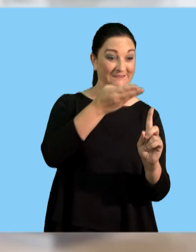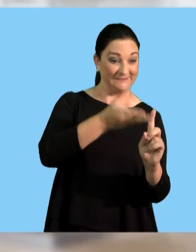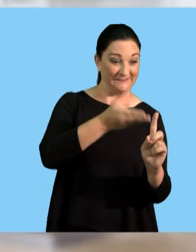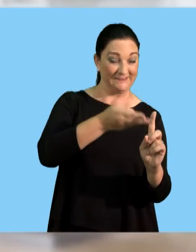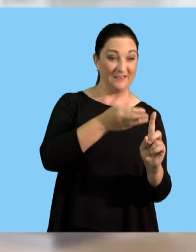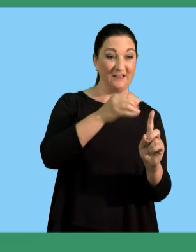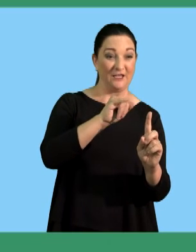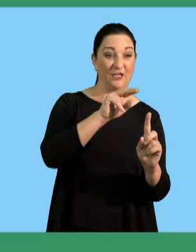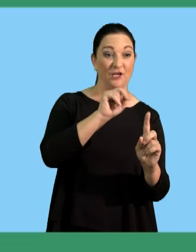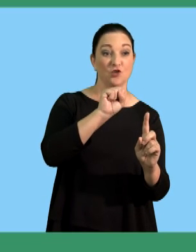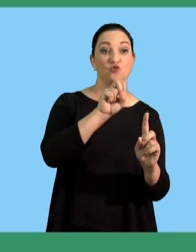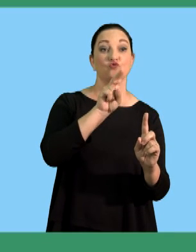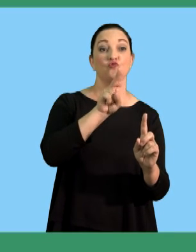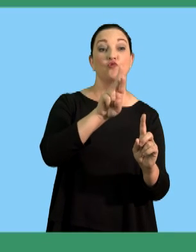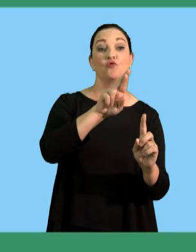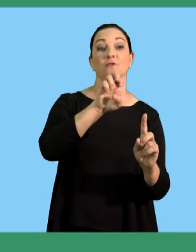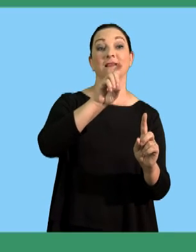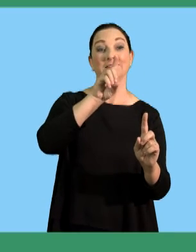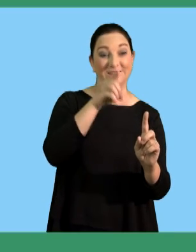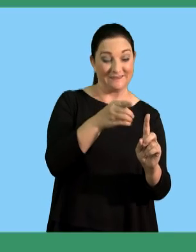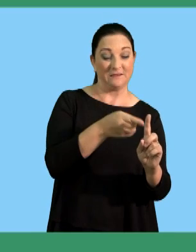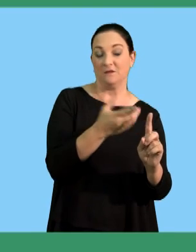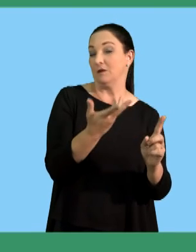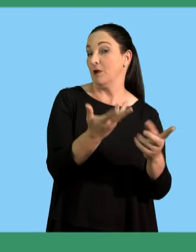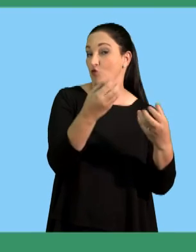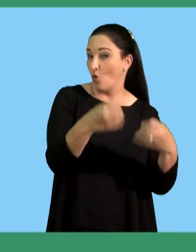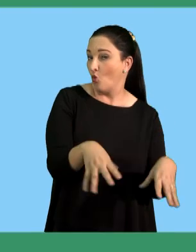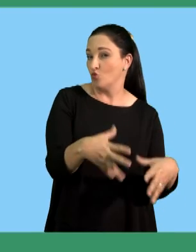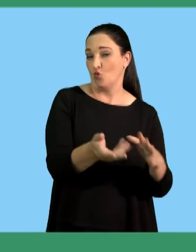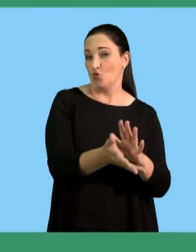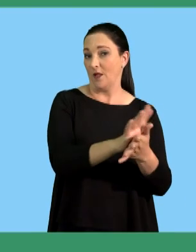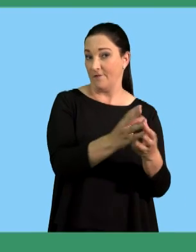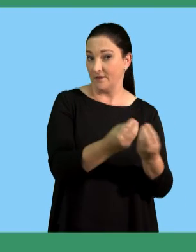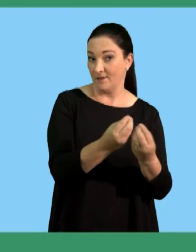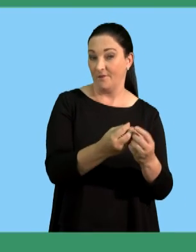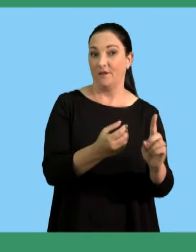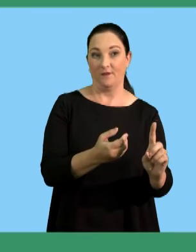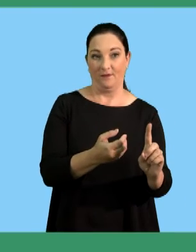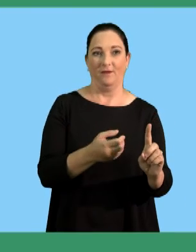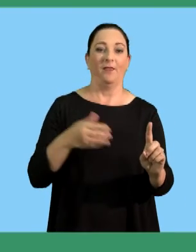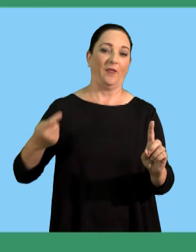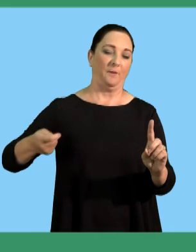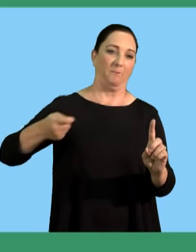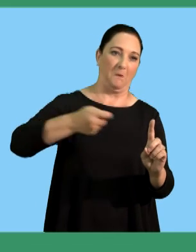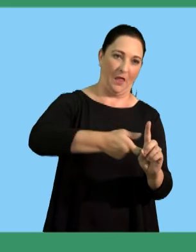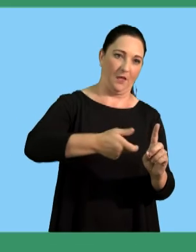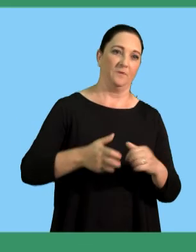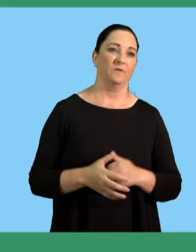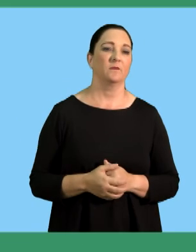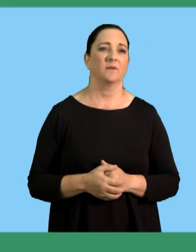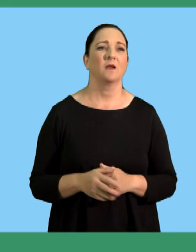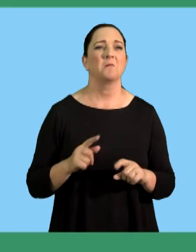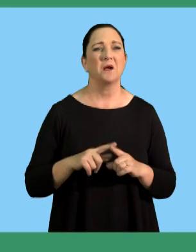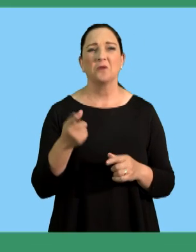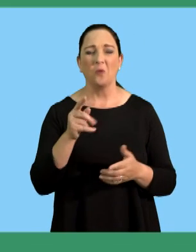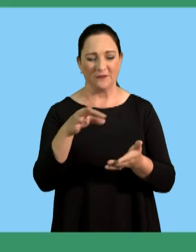in the event of a specified loss or damage. Remember, the specified loss would be on the agreement, which